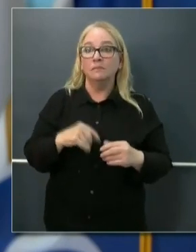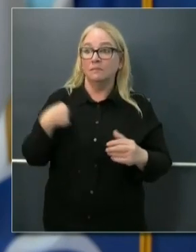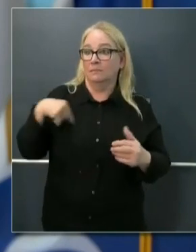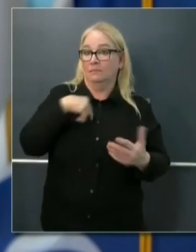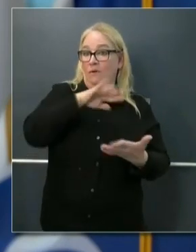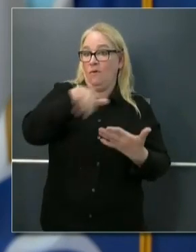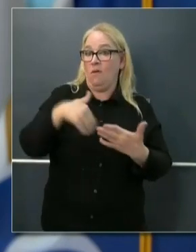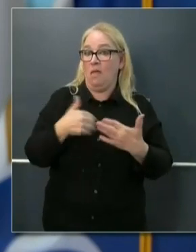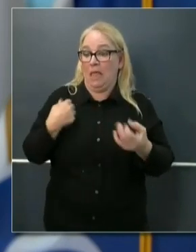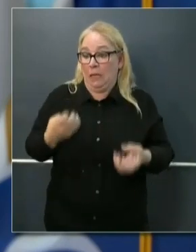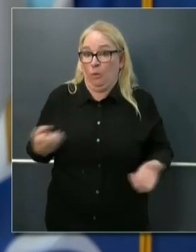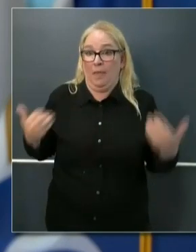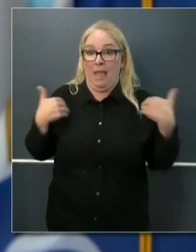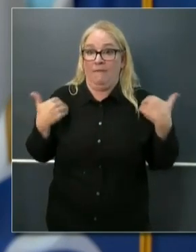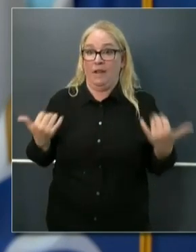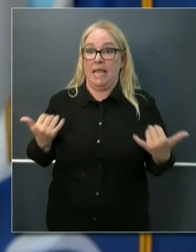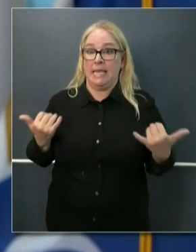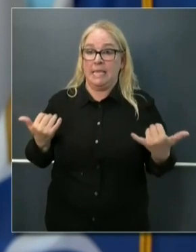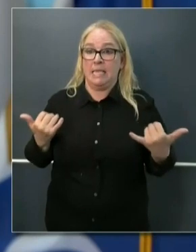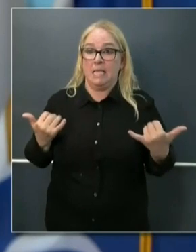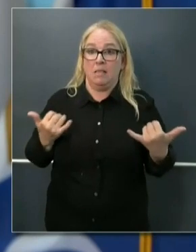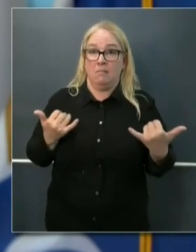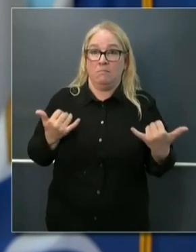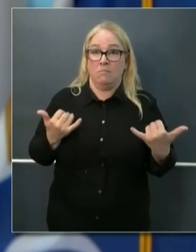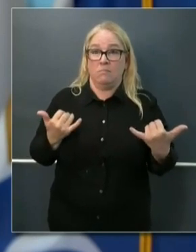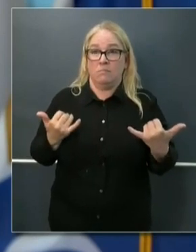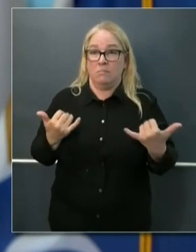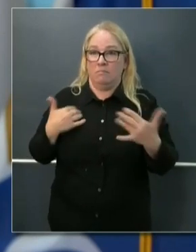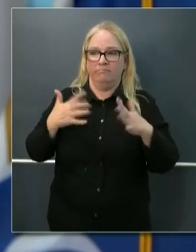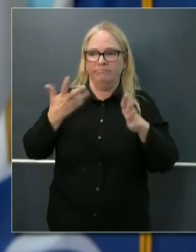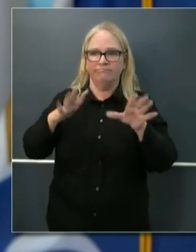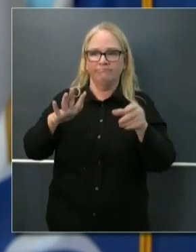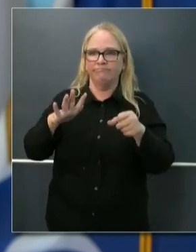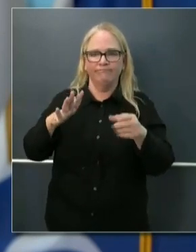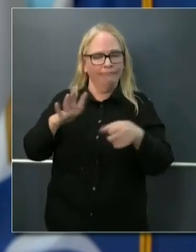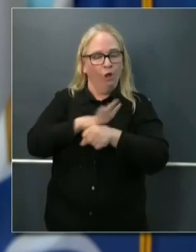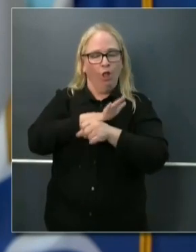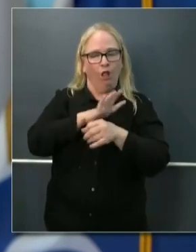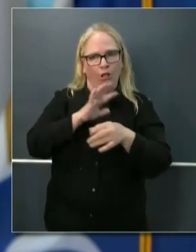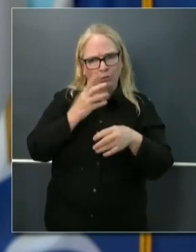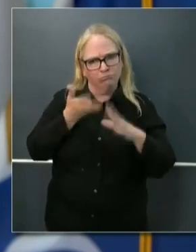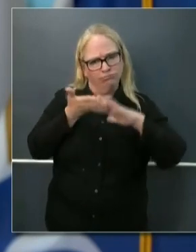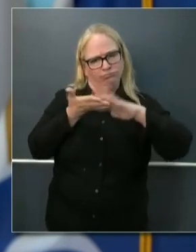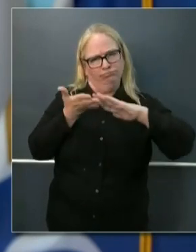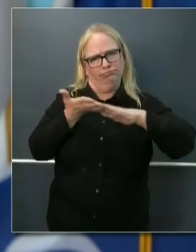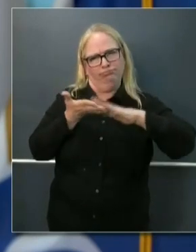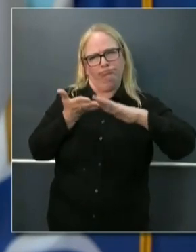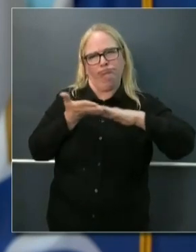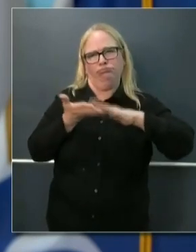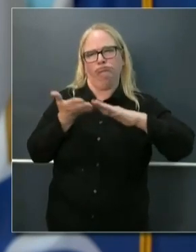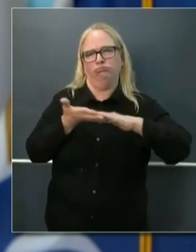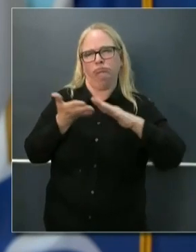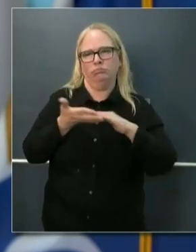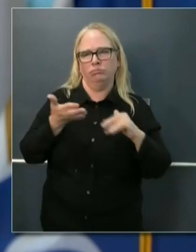state of California today, if we were at full throttle, everybody operating without consideration of supplies,